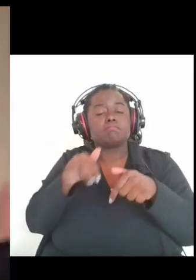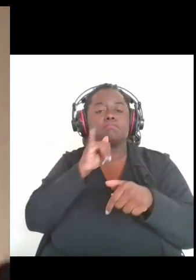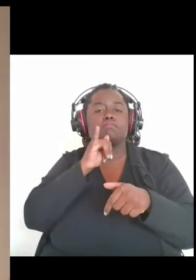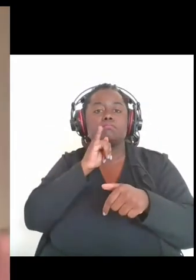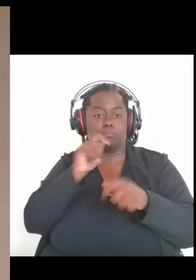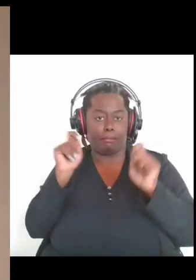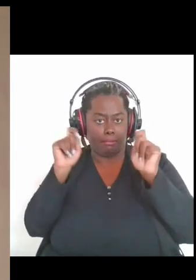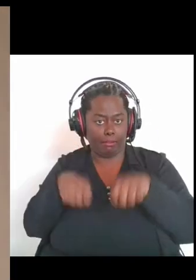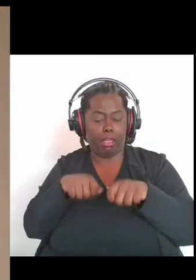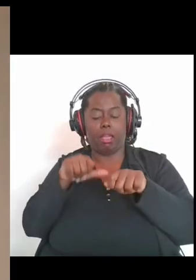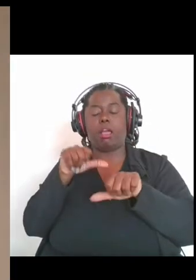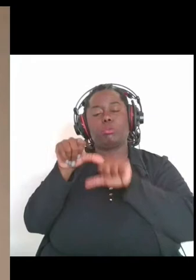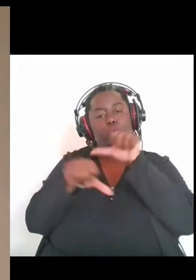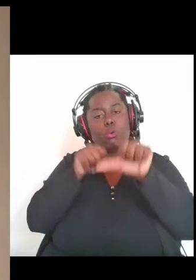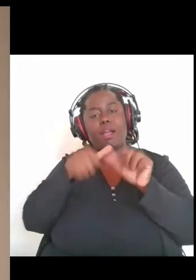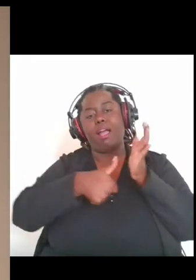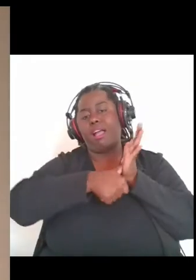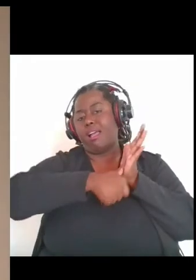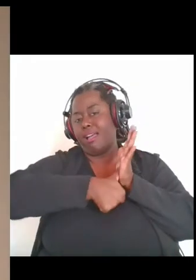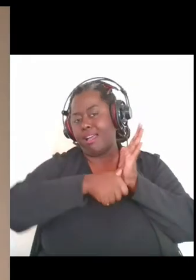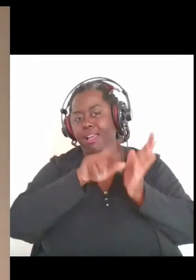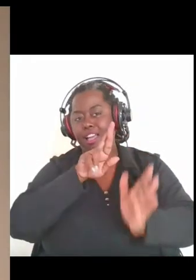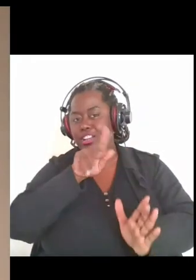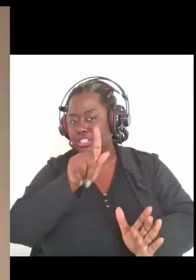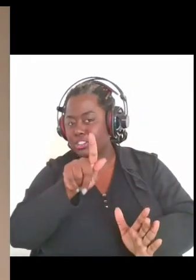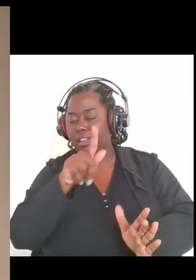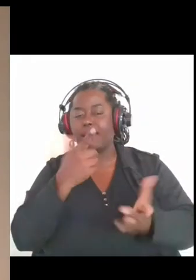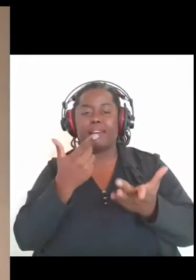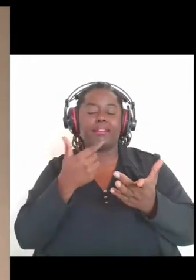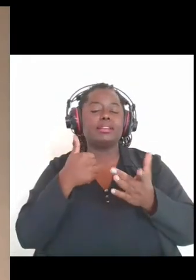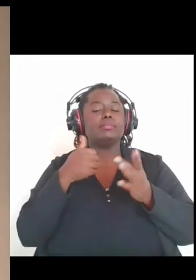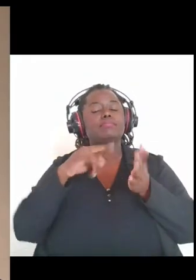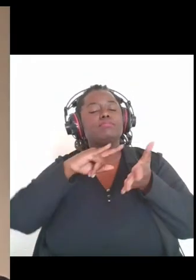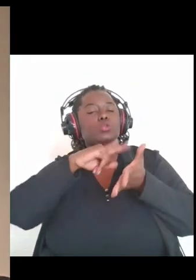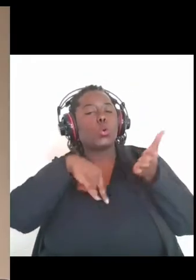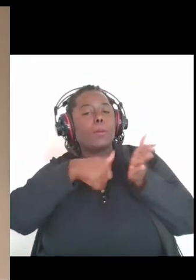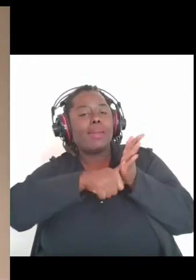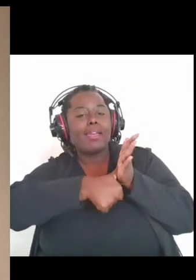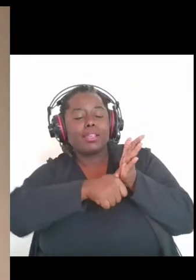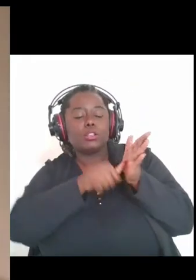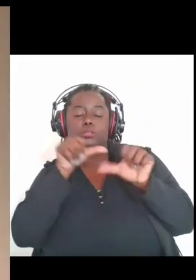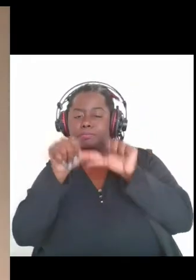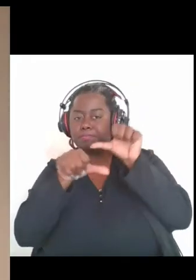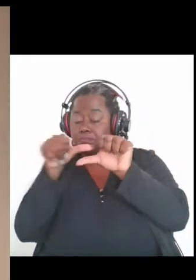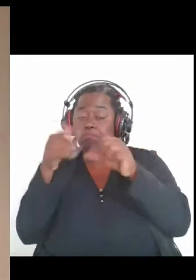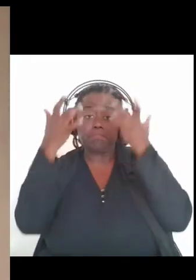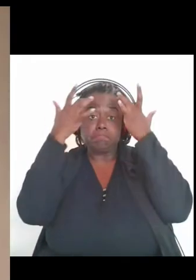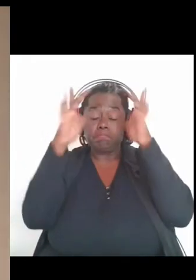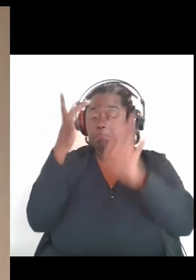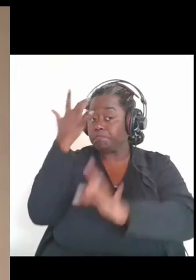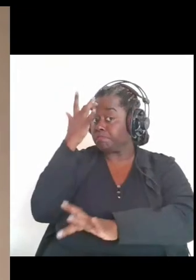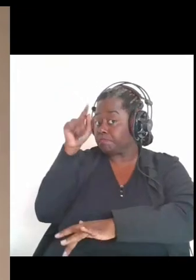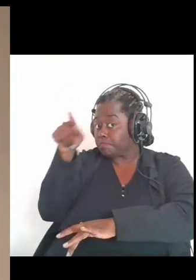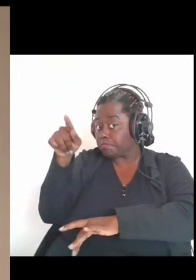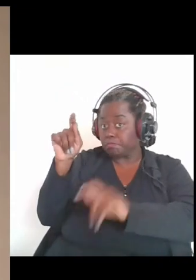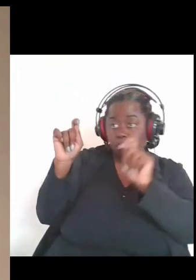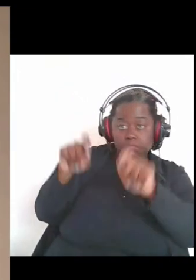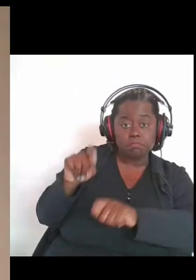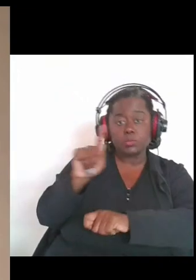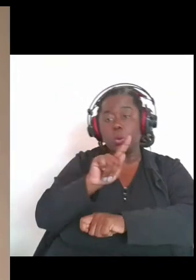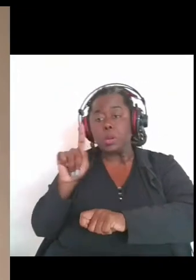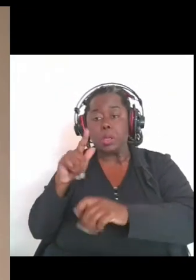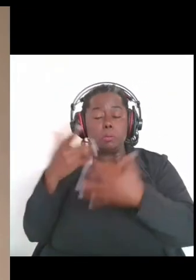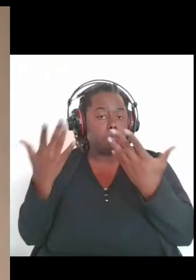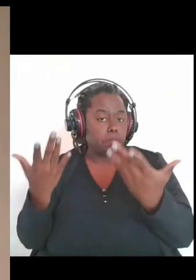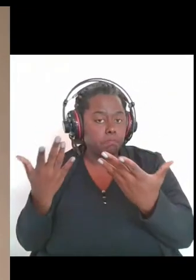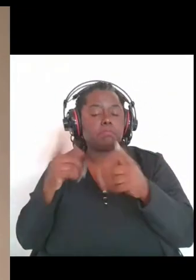India here you can make some changes some changes on your ID document for example I'm not sure